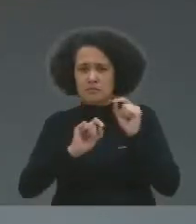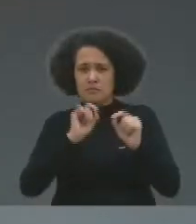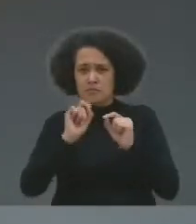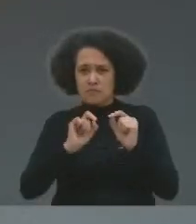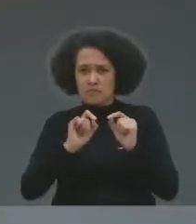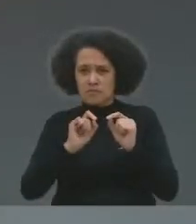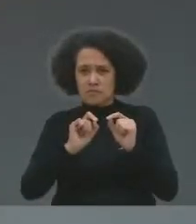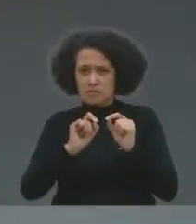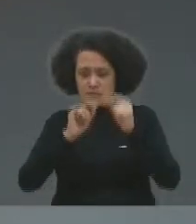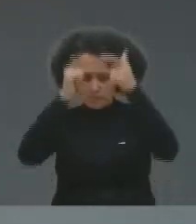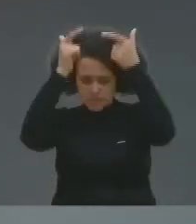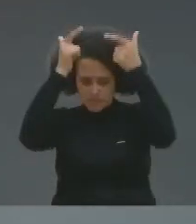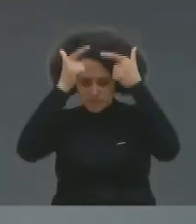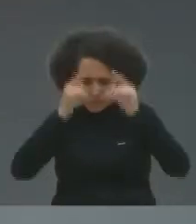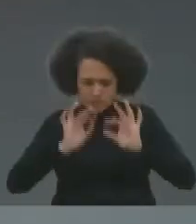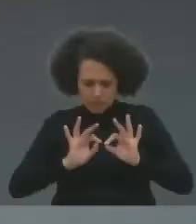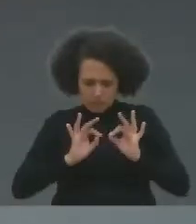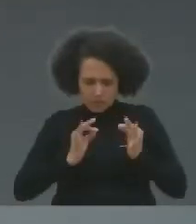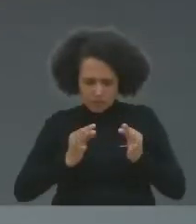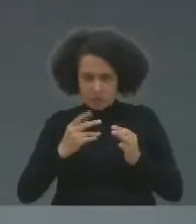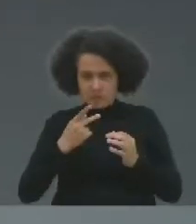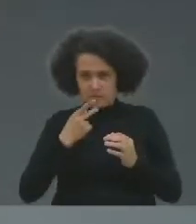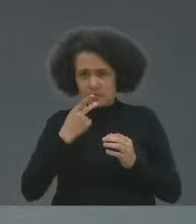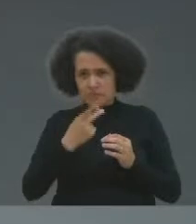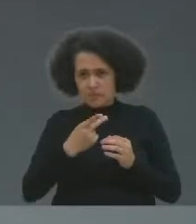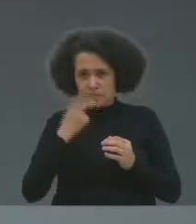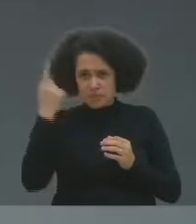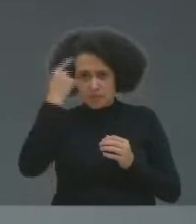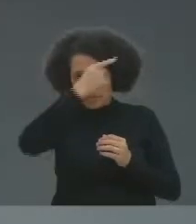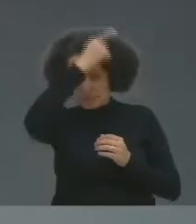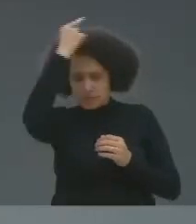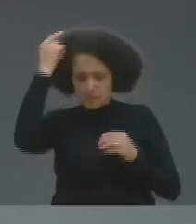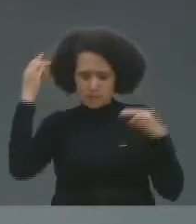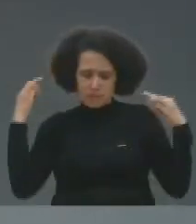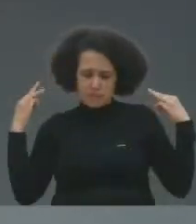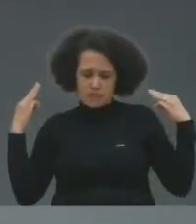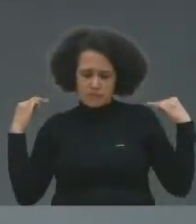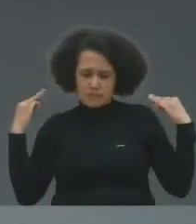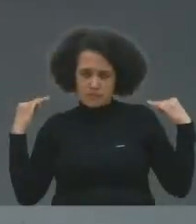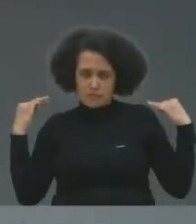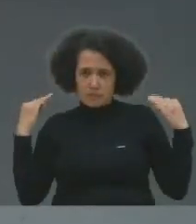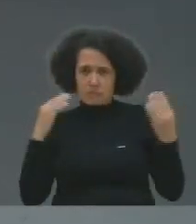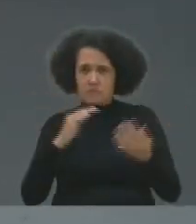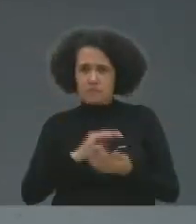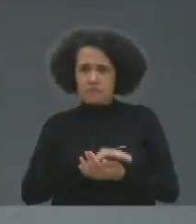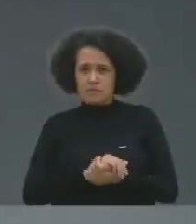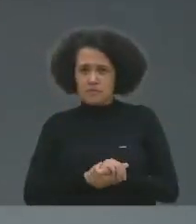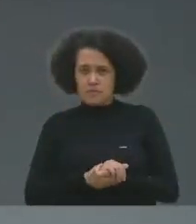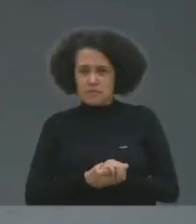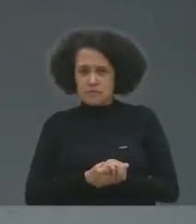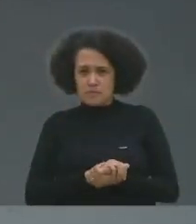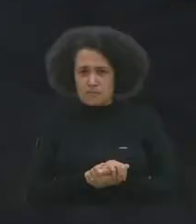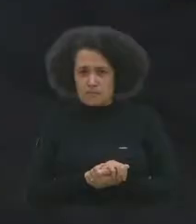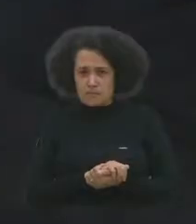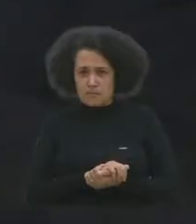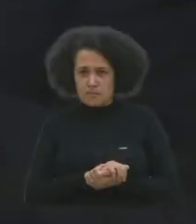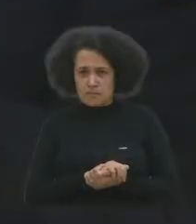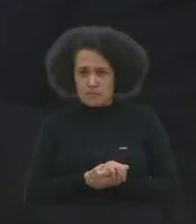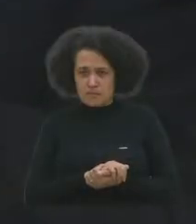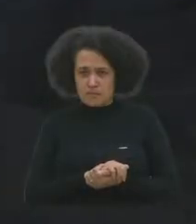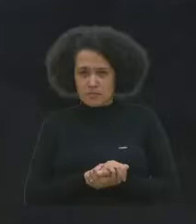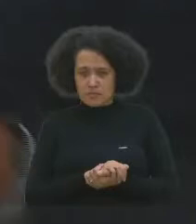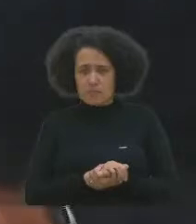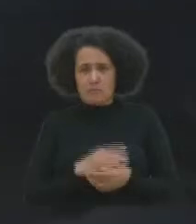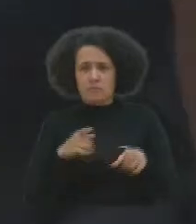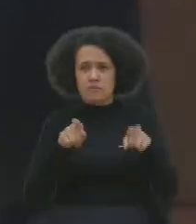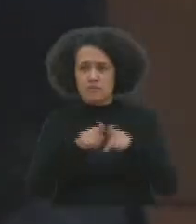da humildade nos fale através de São Miguel Arcanjo. And he will reveal to us this great source of power. E